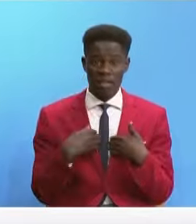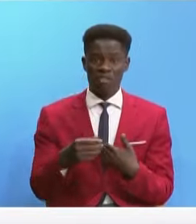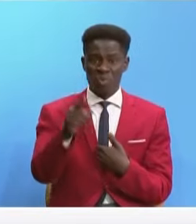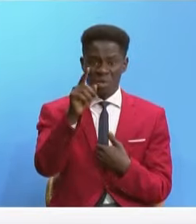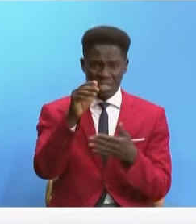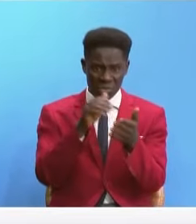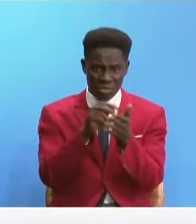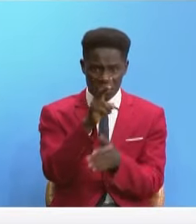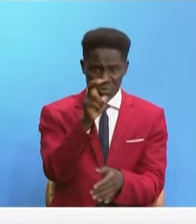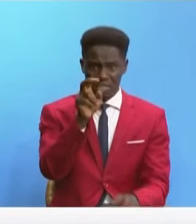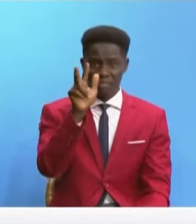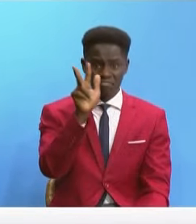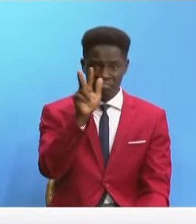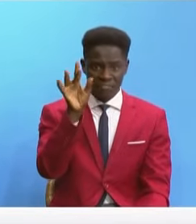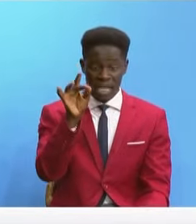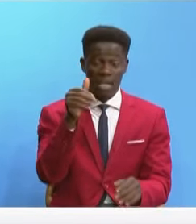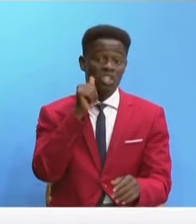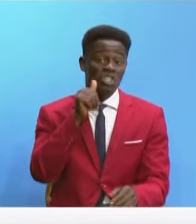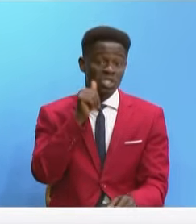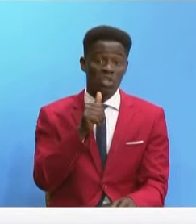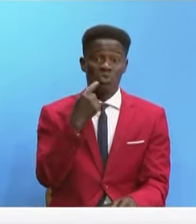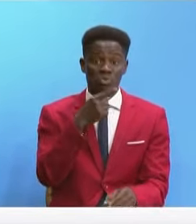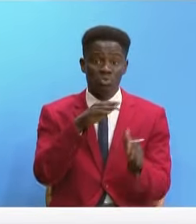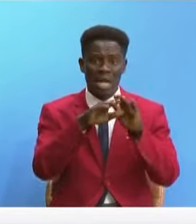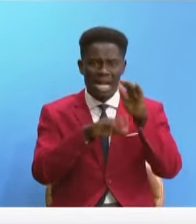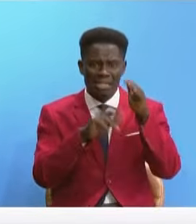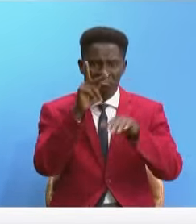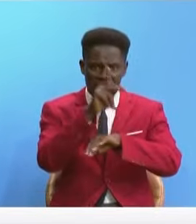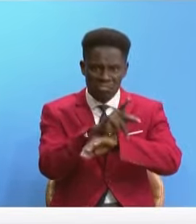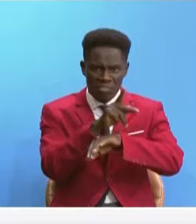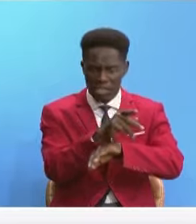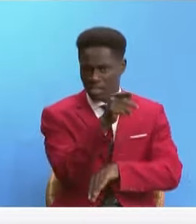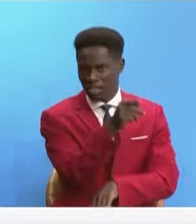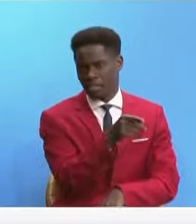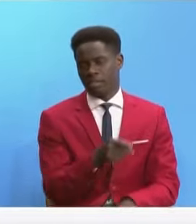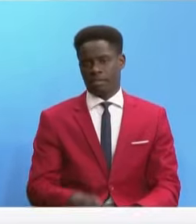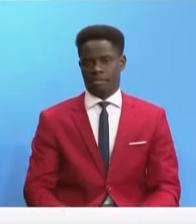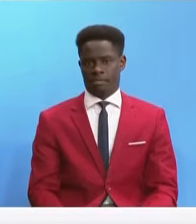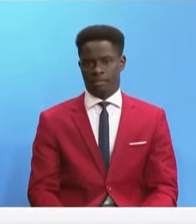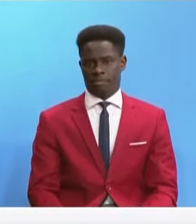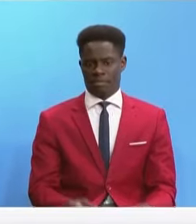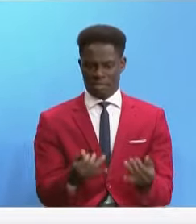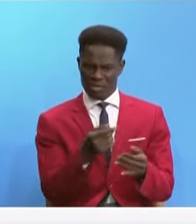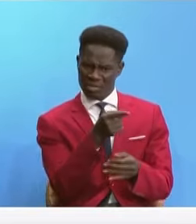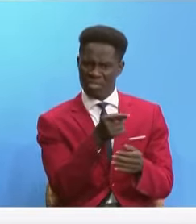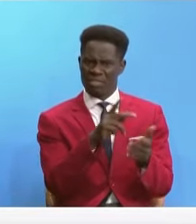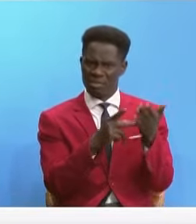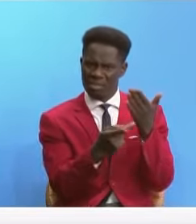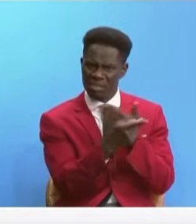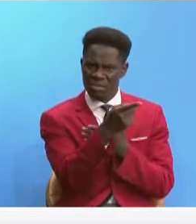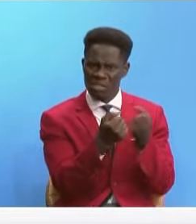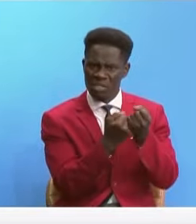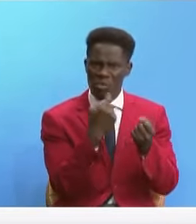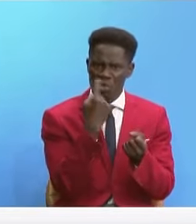1,238 girls that is under this project, which is funded by the World Bank. So